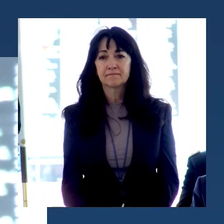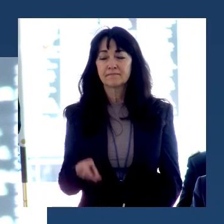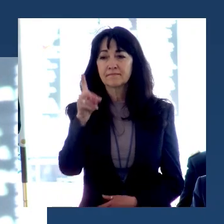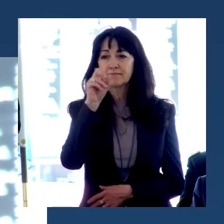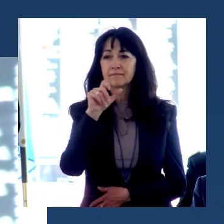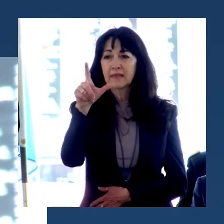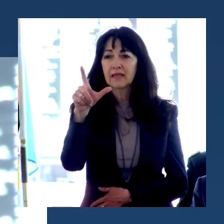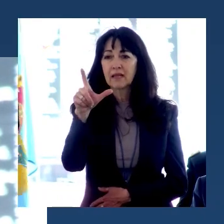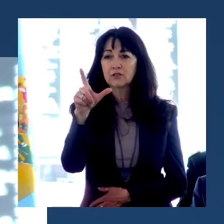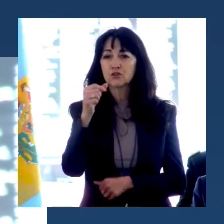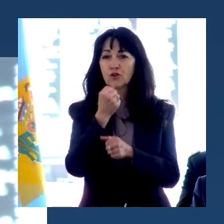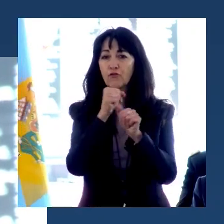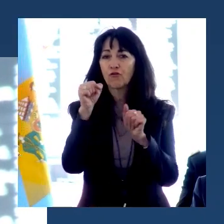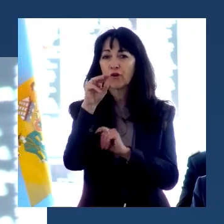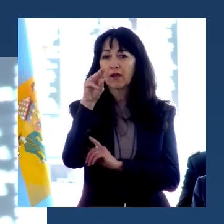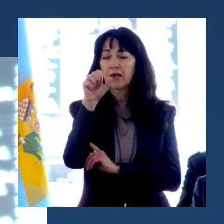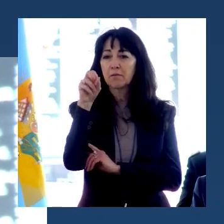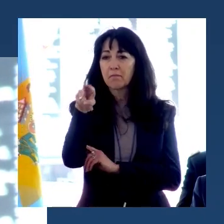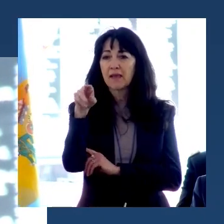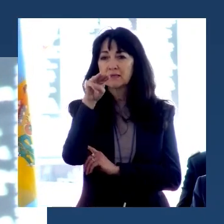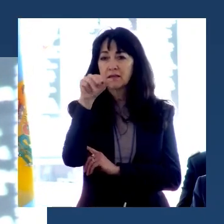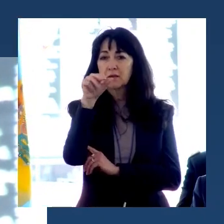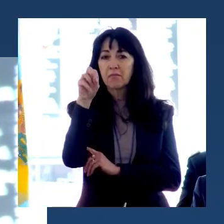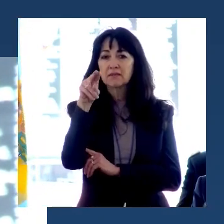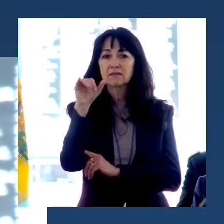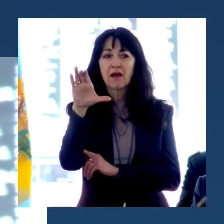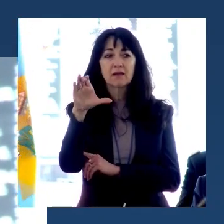Delaware Freemason Masonic Riders,